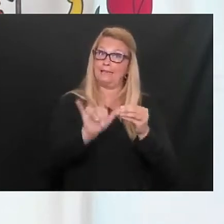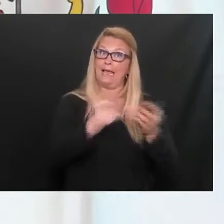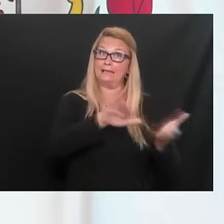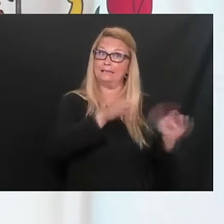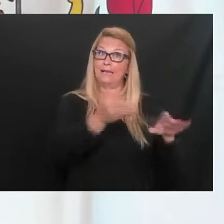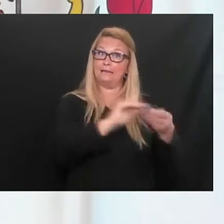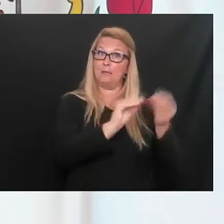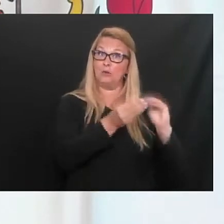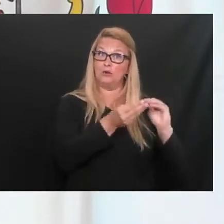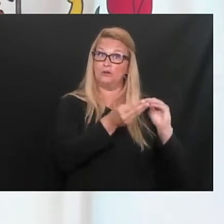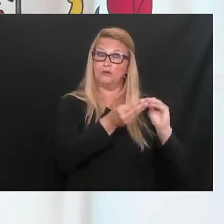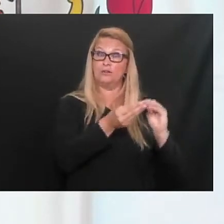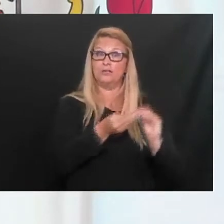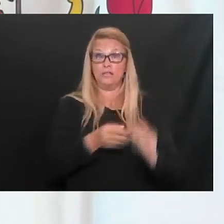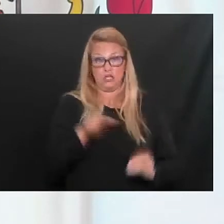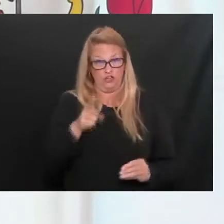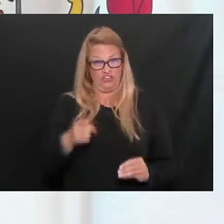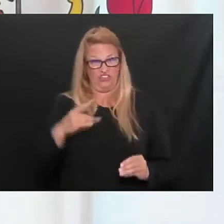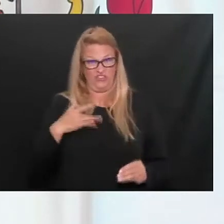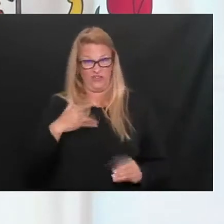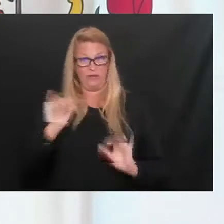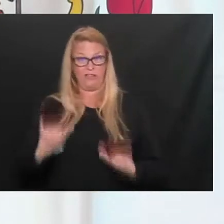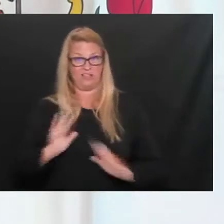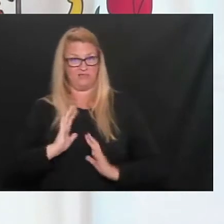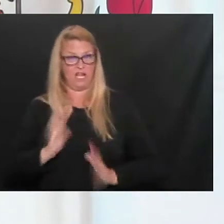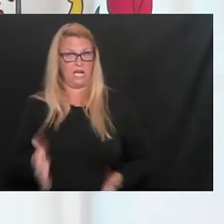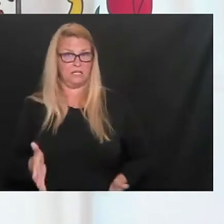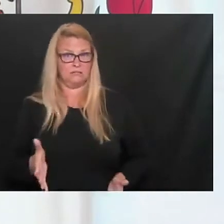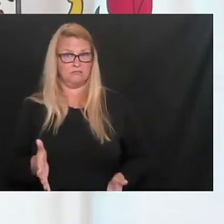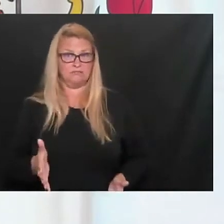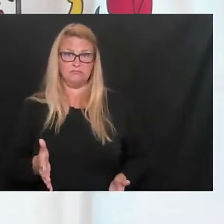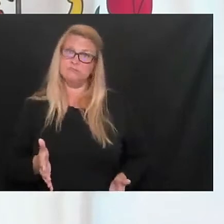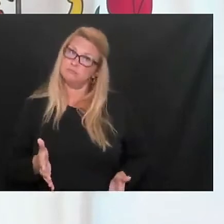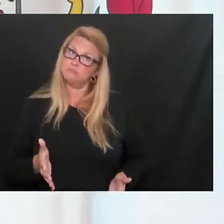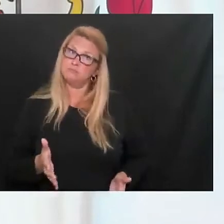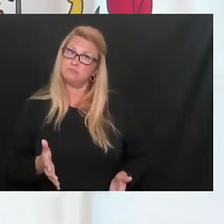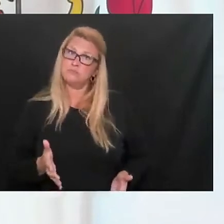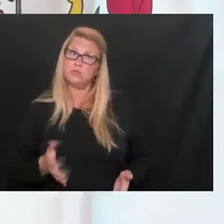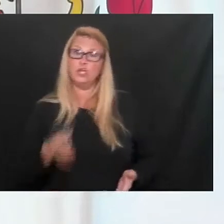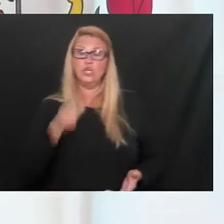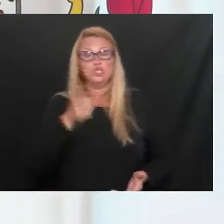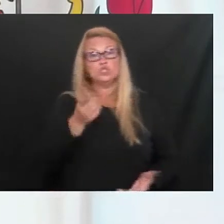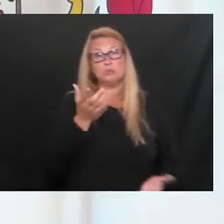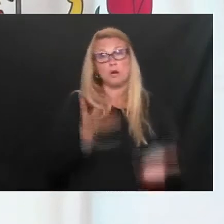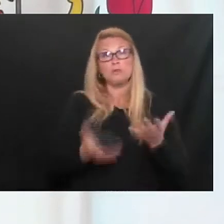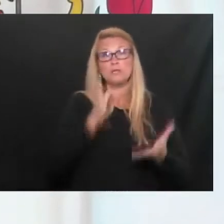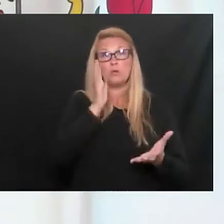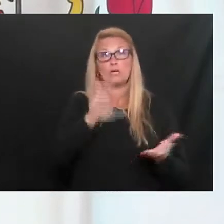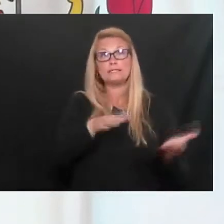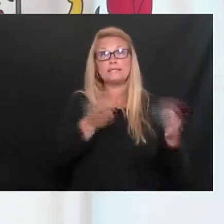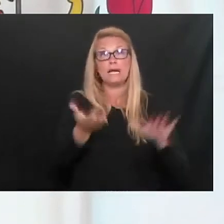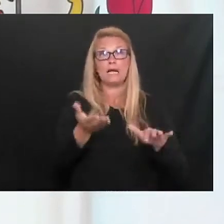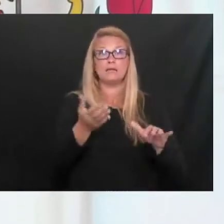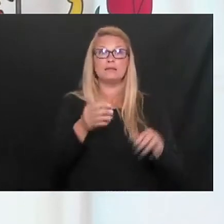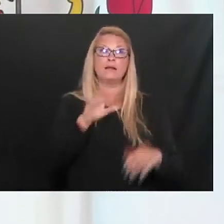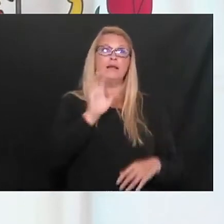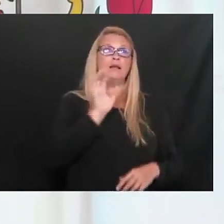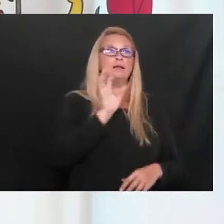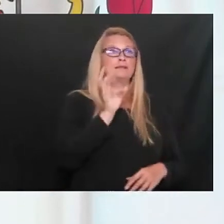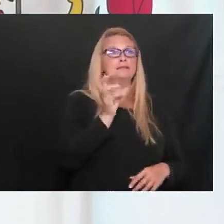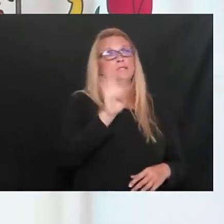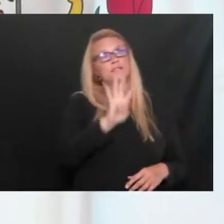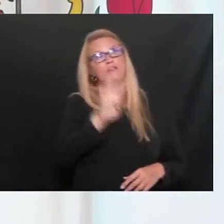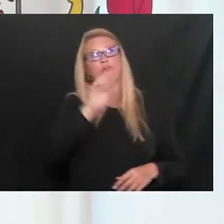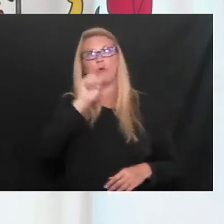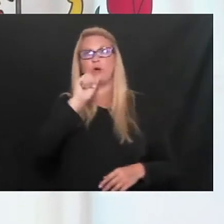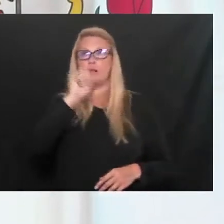what you think is good in your life, you got a real shot of making the roll call where I'm sitting here saying a 64-year-old,